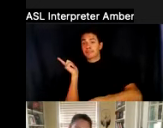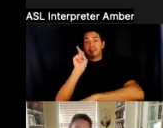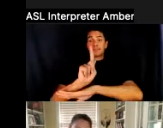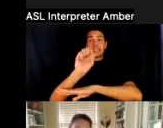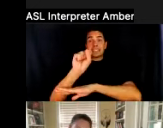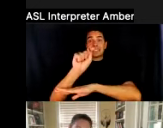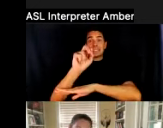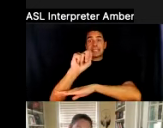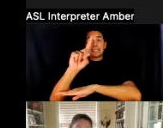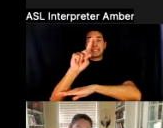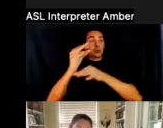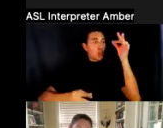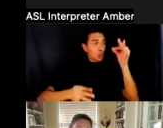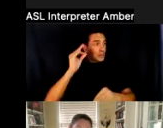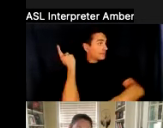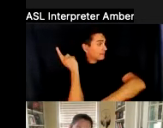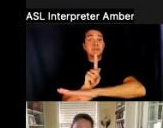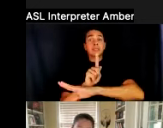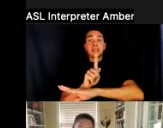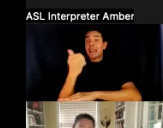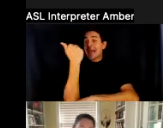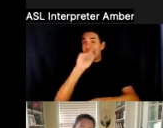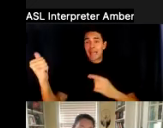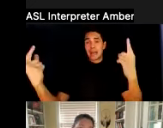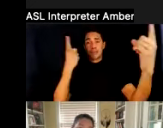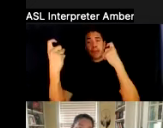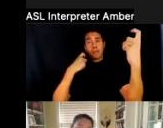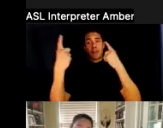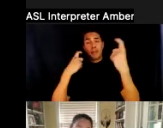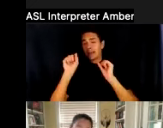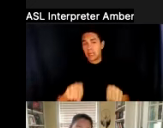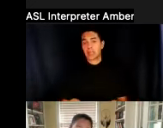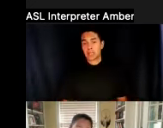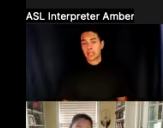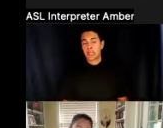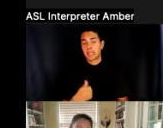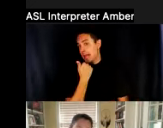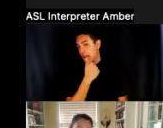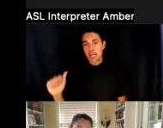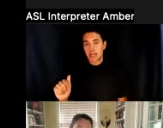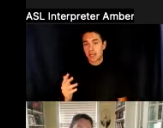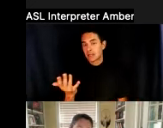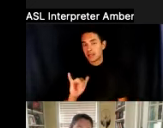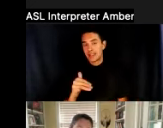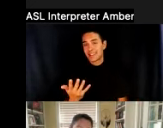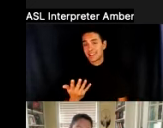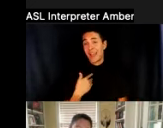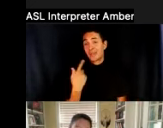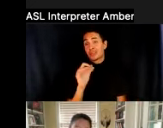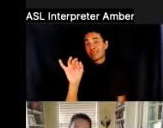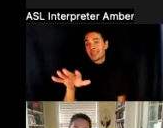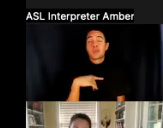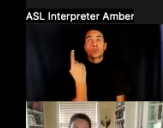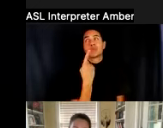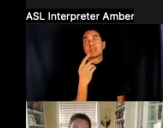any questions could be asked. You know, what, like, I'm just saying, I'm gonna just use these